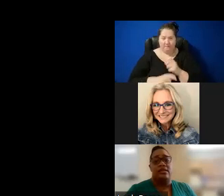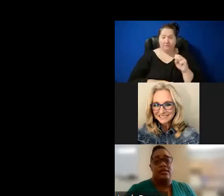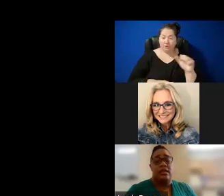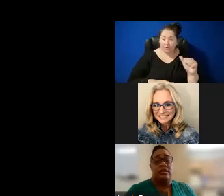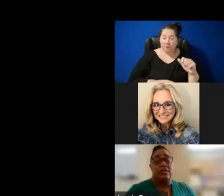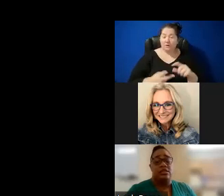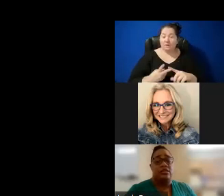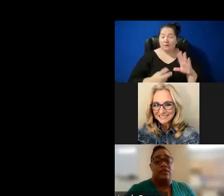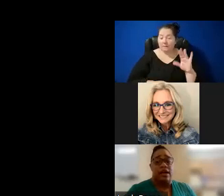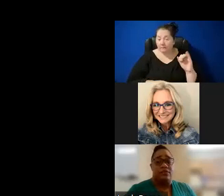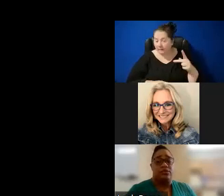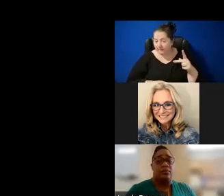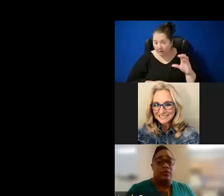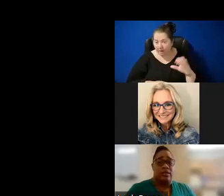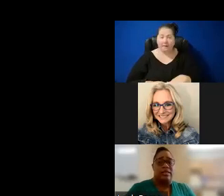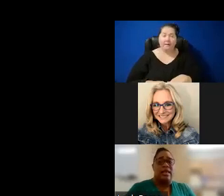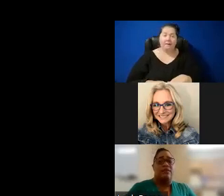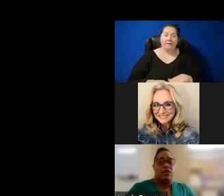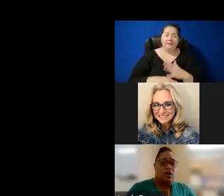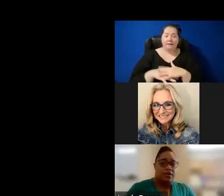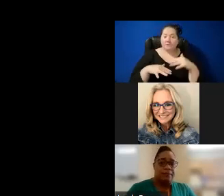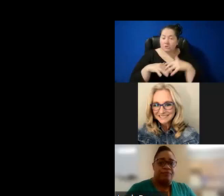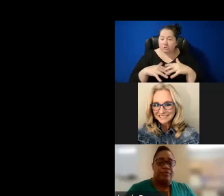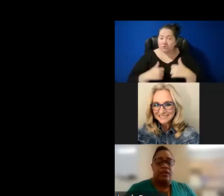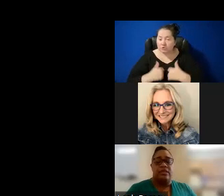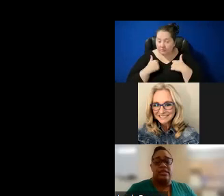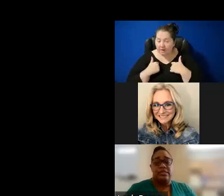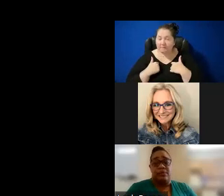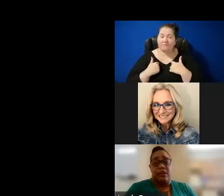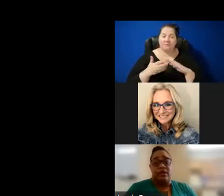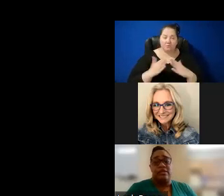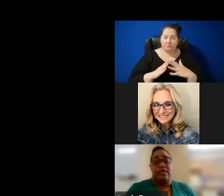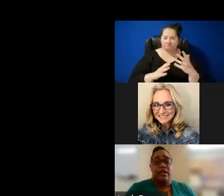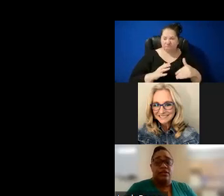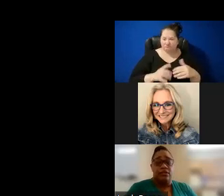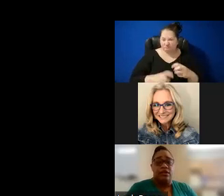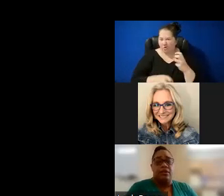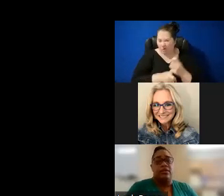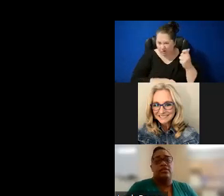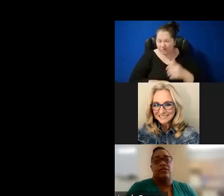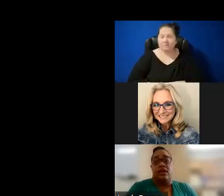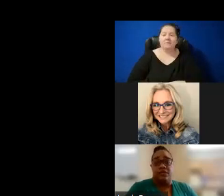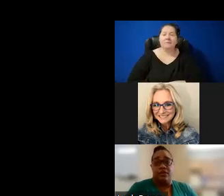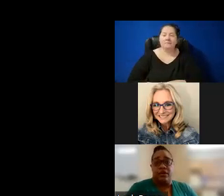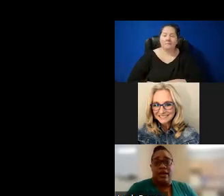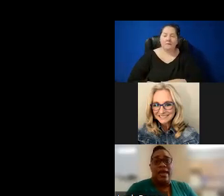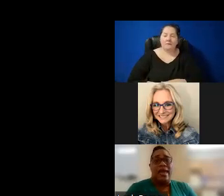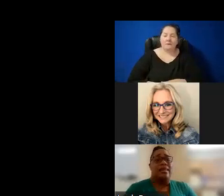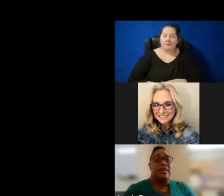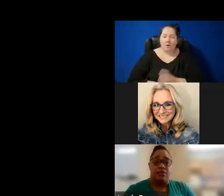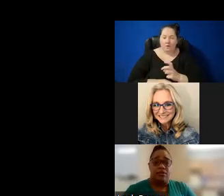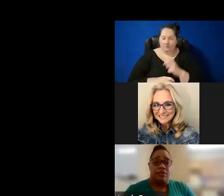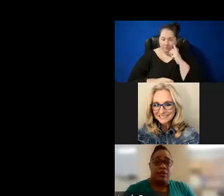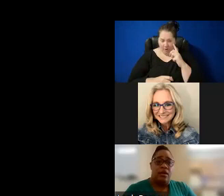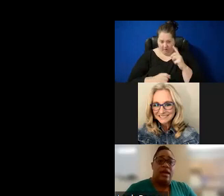and Indigenous survivors communities even harder. These disparities can hinder their ability to recover